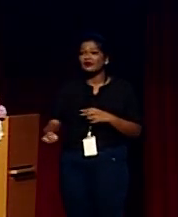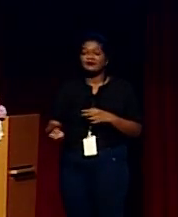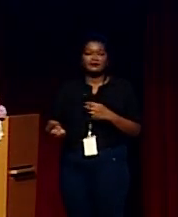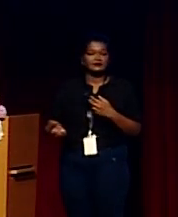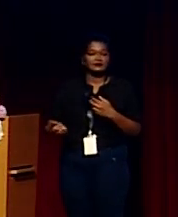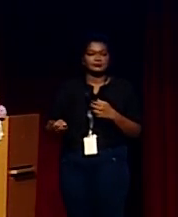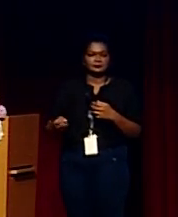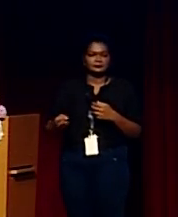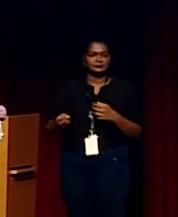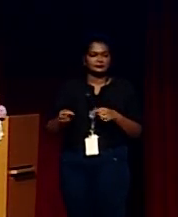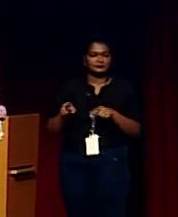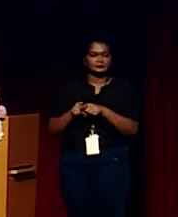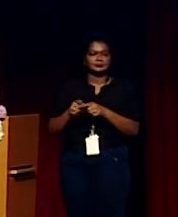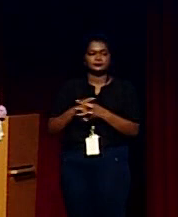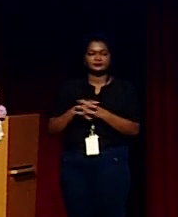we're currently